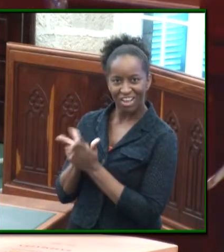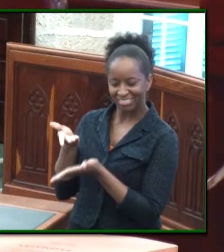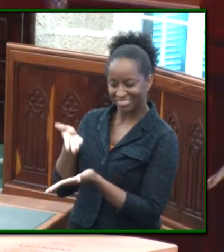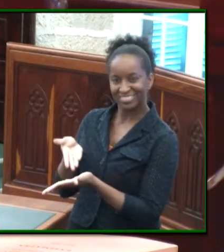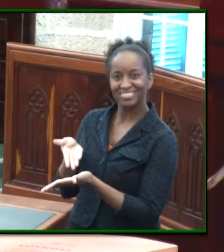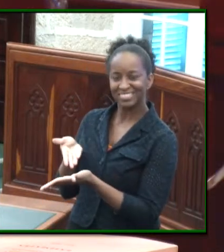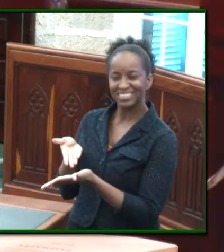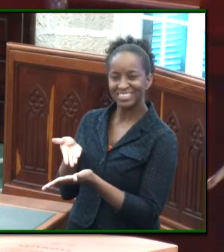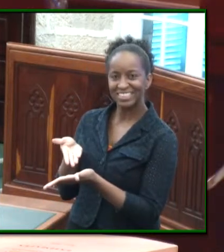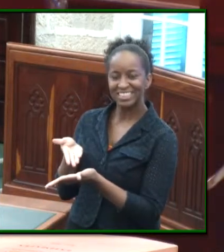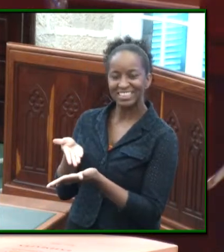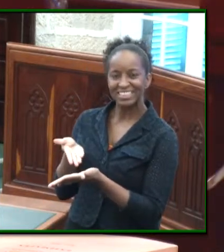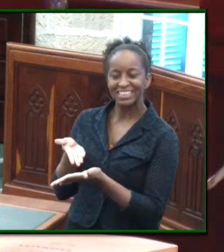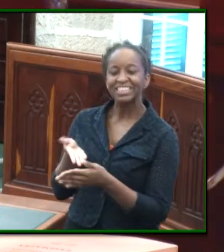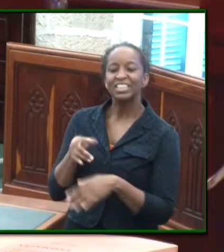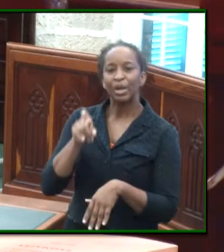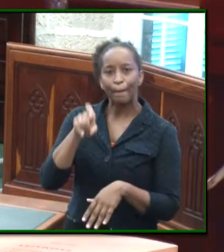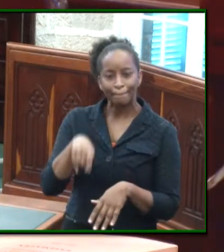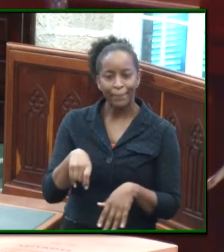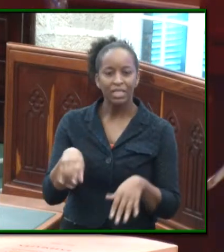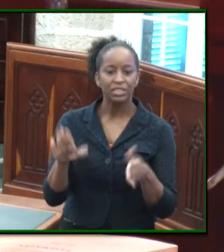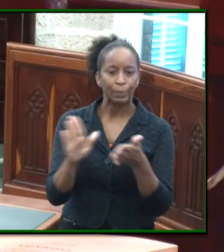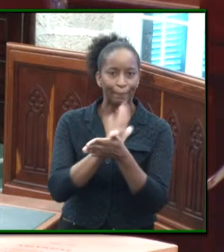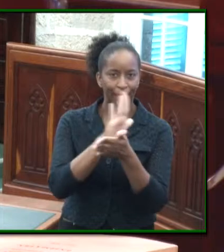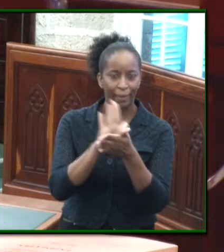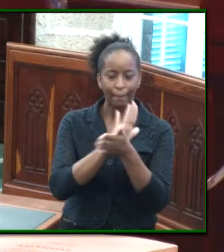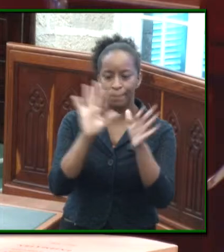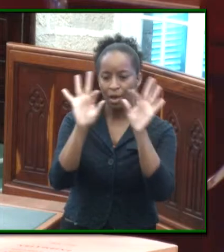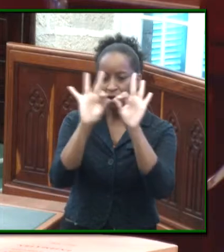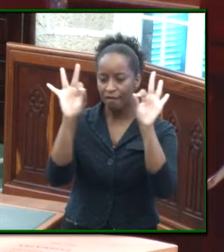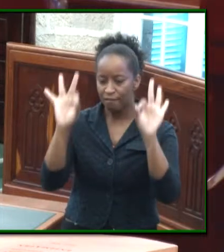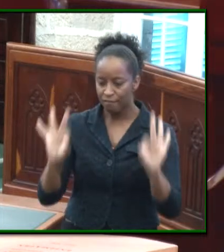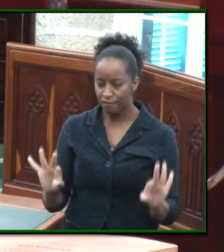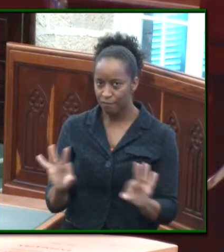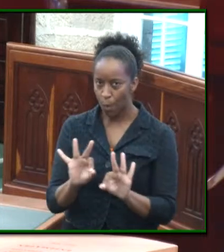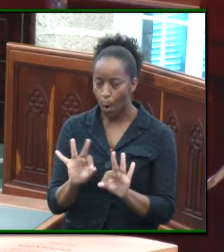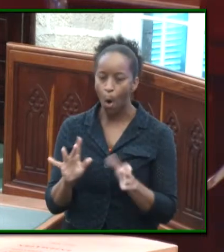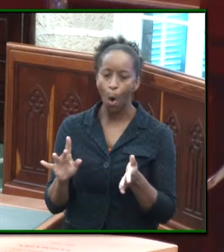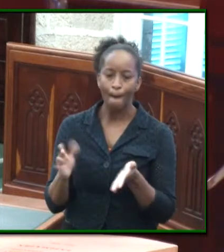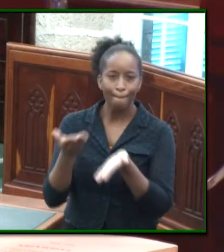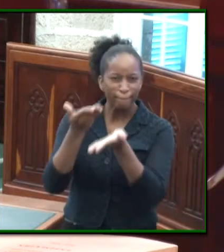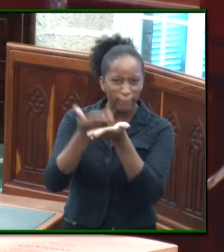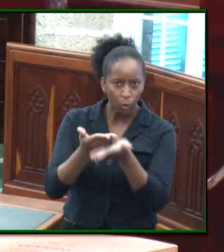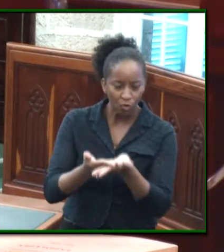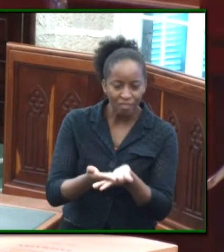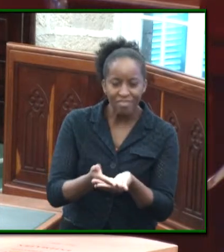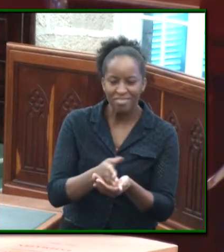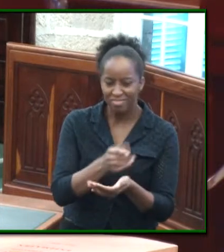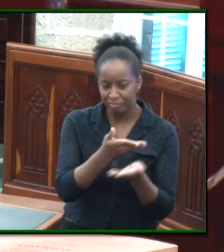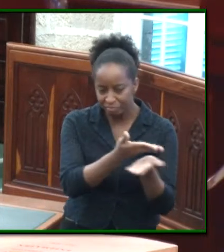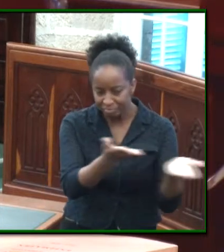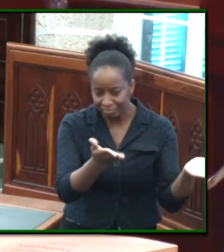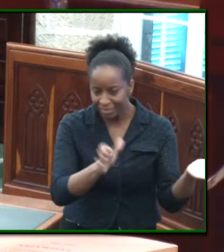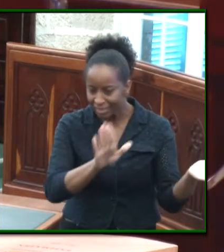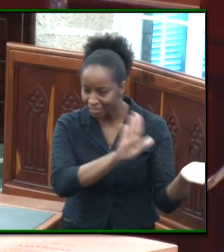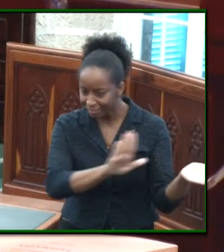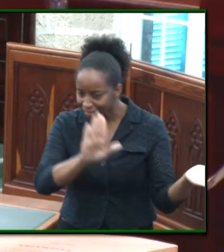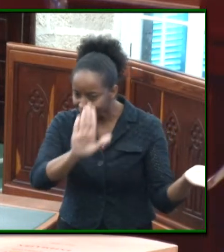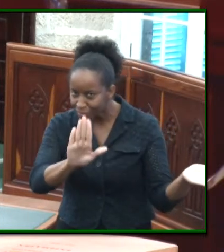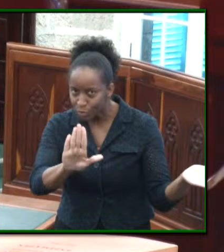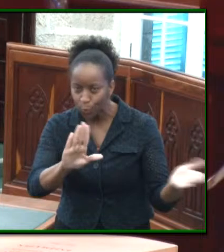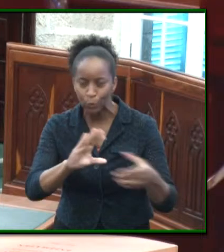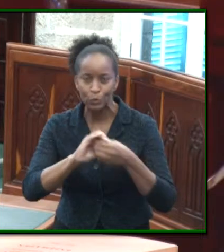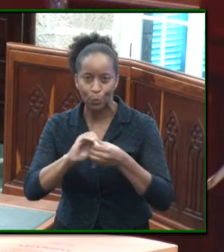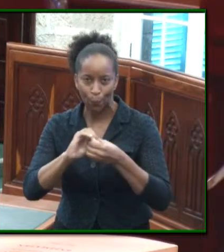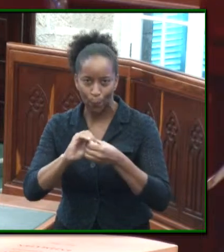lading, give other proof of ownership of lawful possession, or satisfying police officer that he is otherwise in